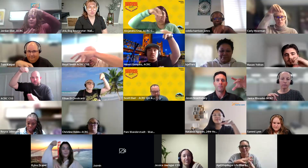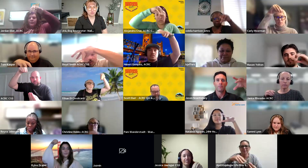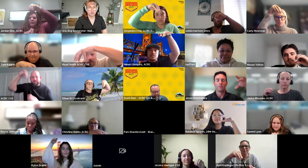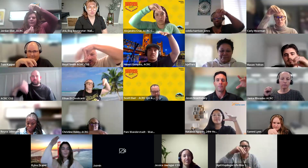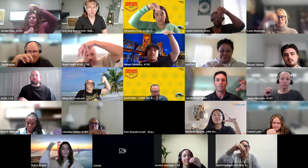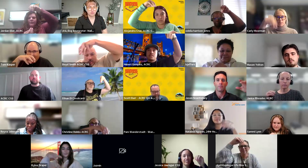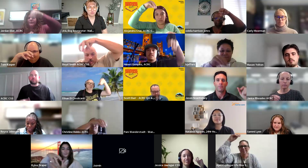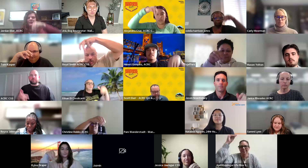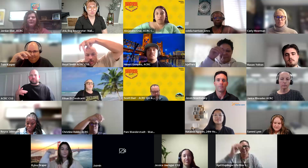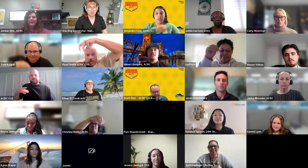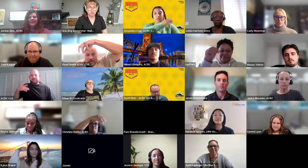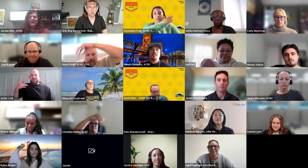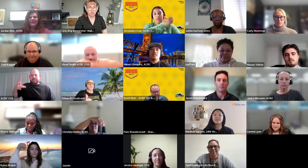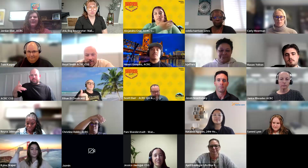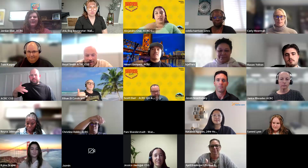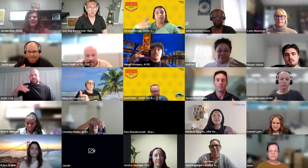ghost,